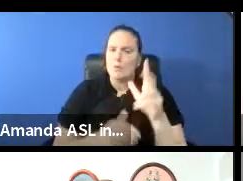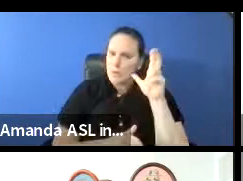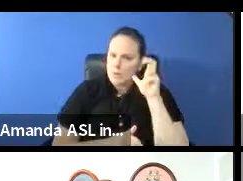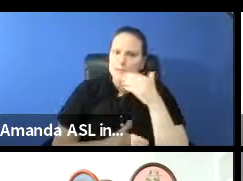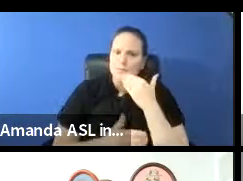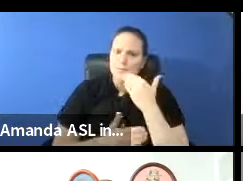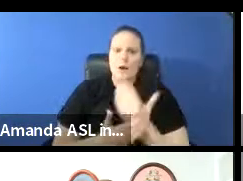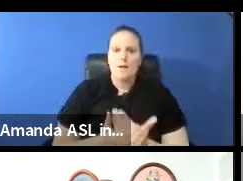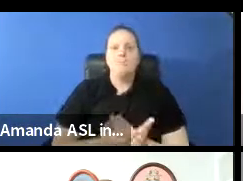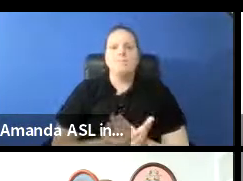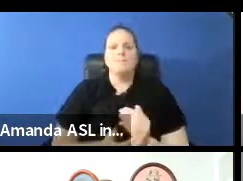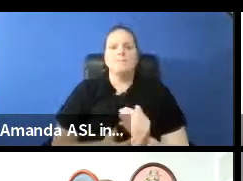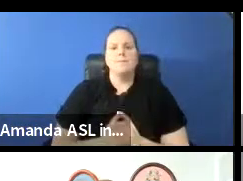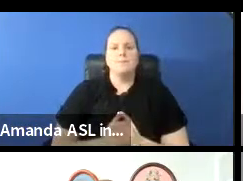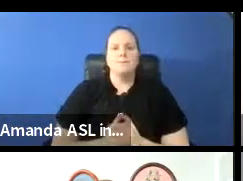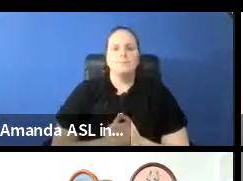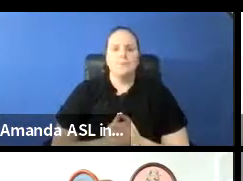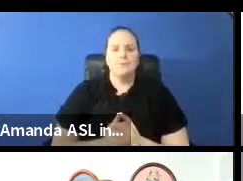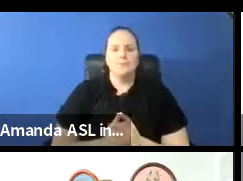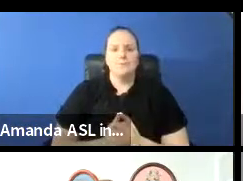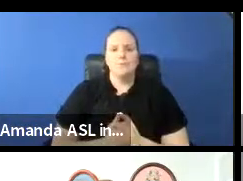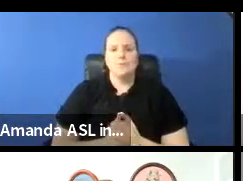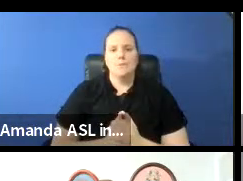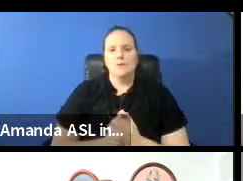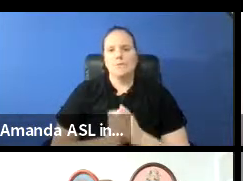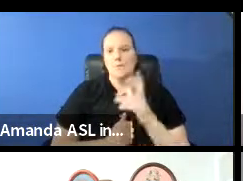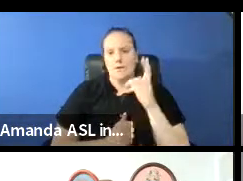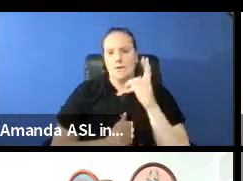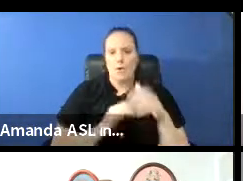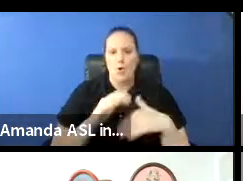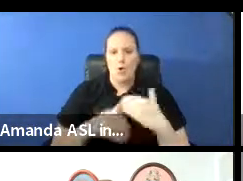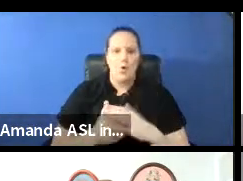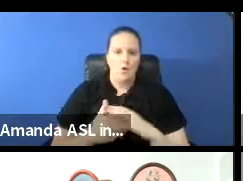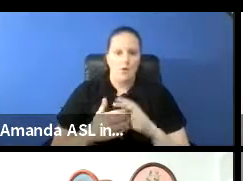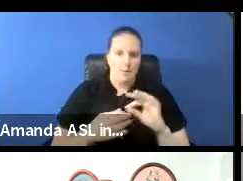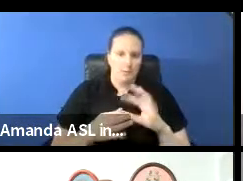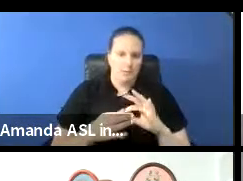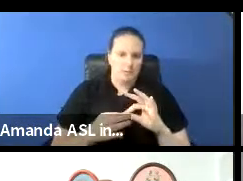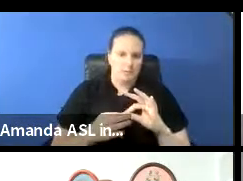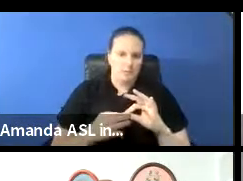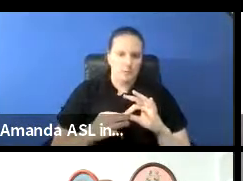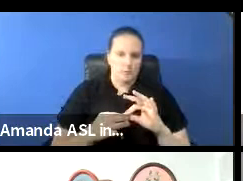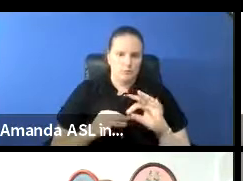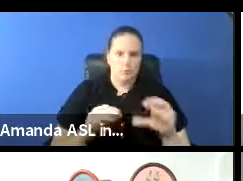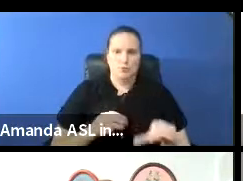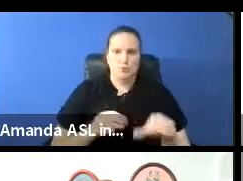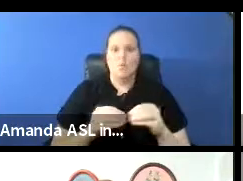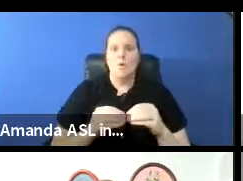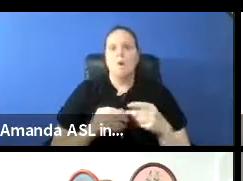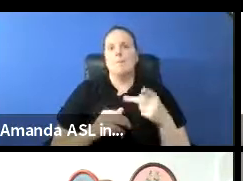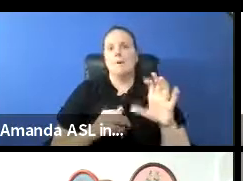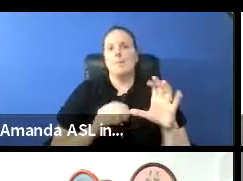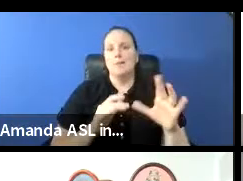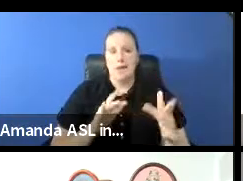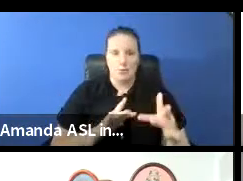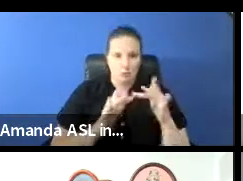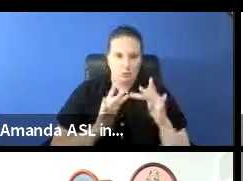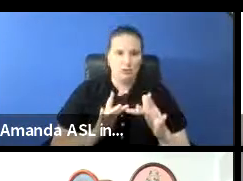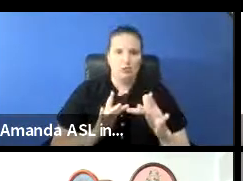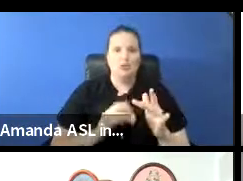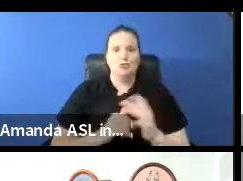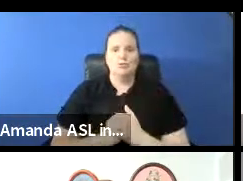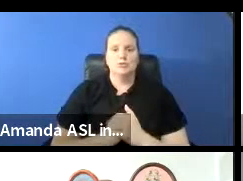well, and we're going to hear all of the comments. We're going to do more public outreach as we